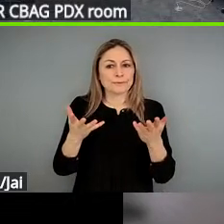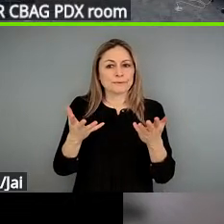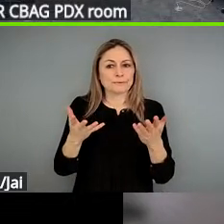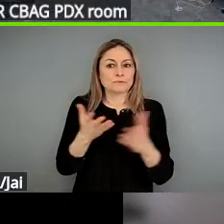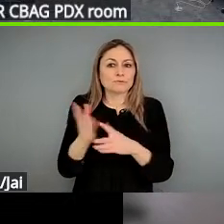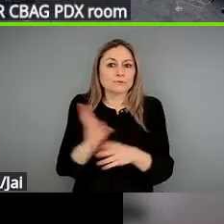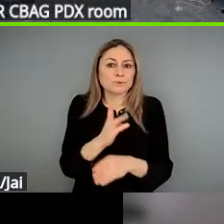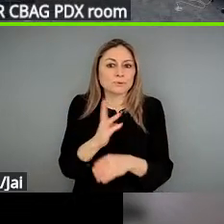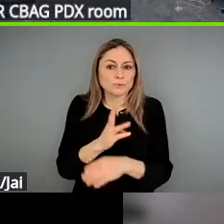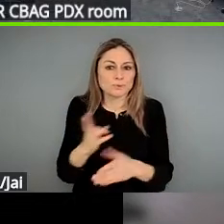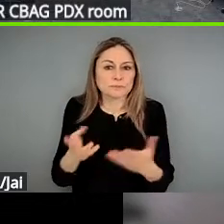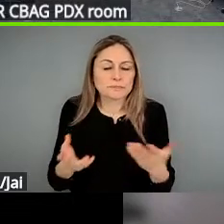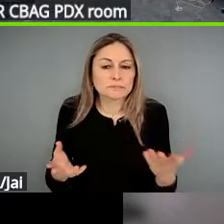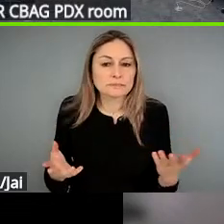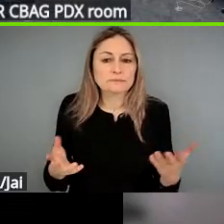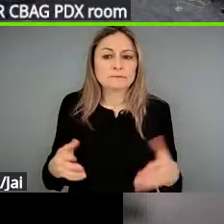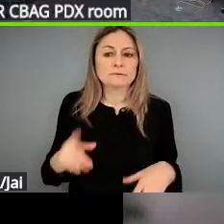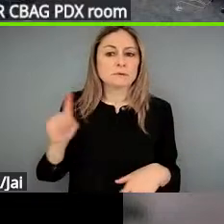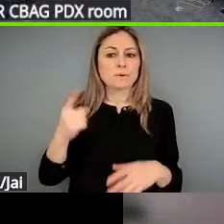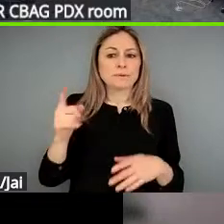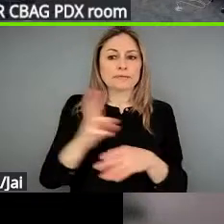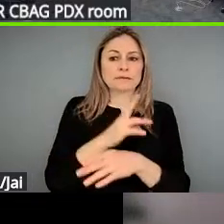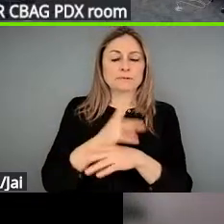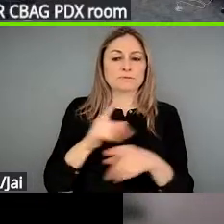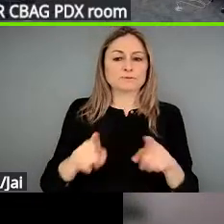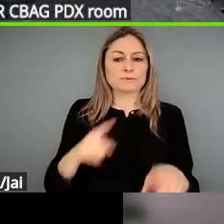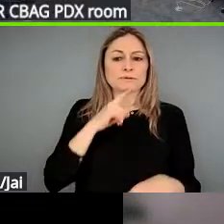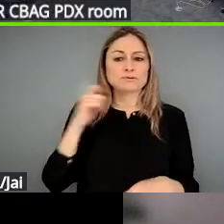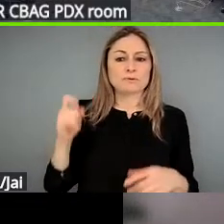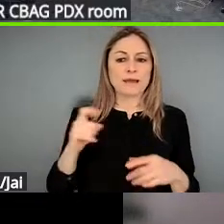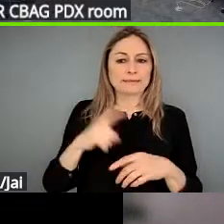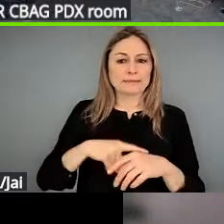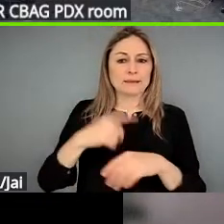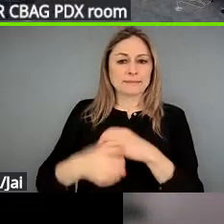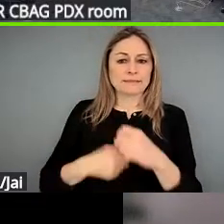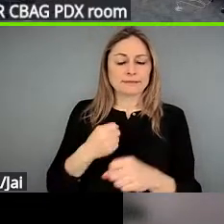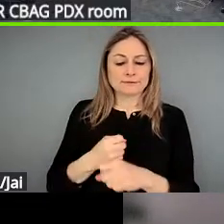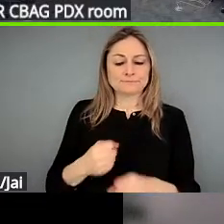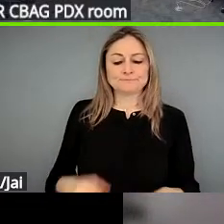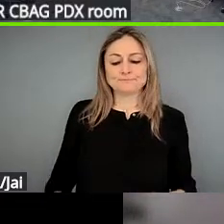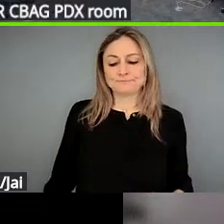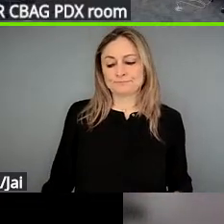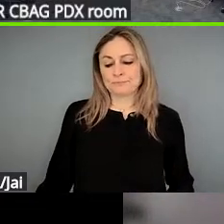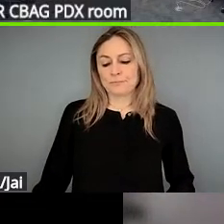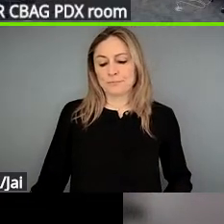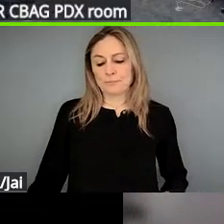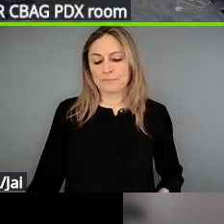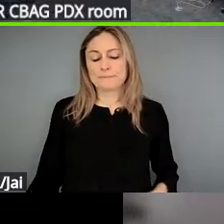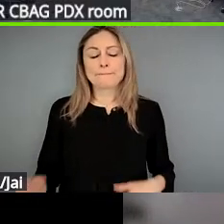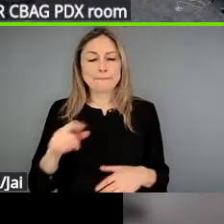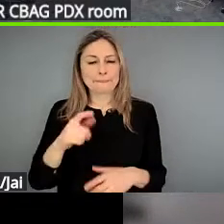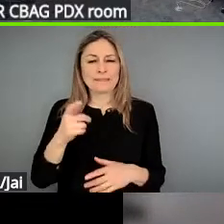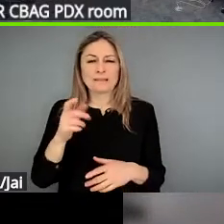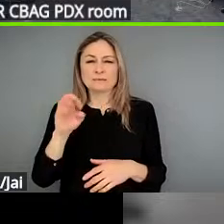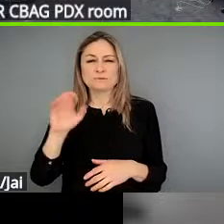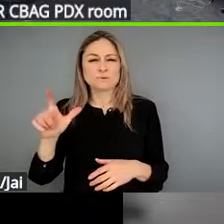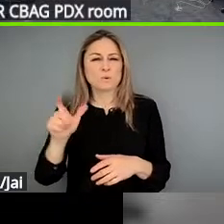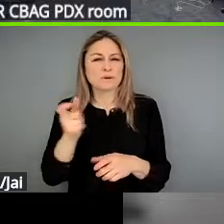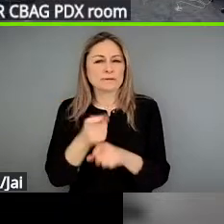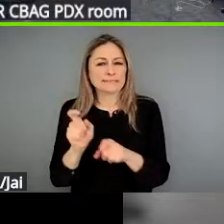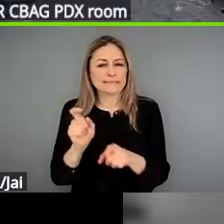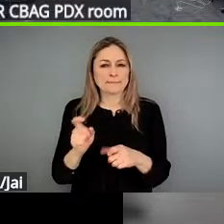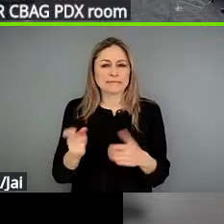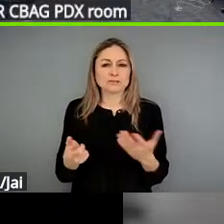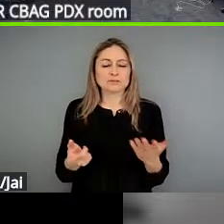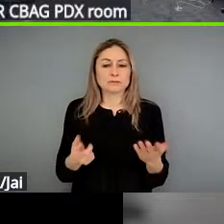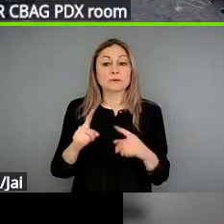use. So that was only allowed to be used during dry season. So it was soil contamination of some sort or other. And then when the